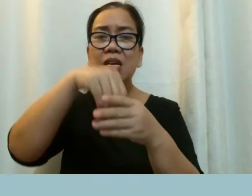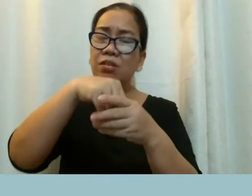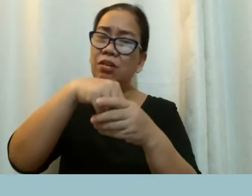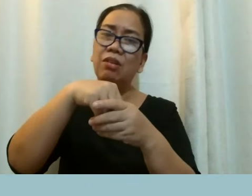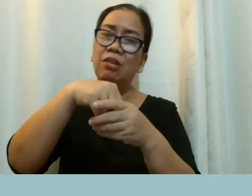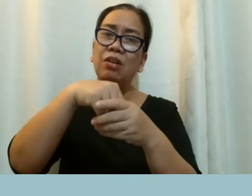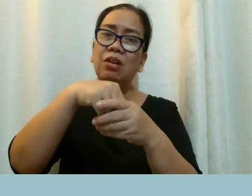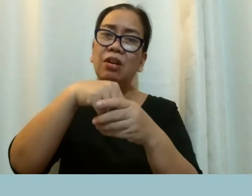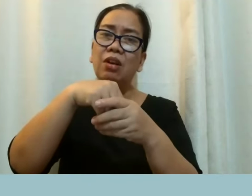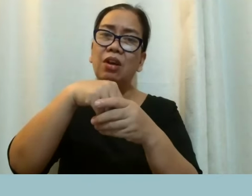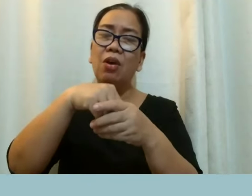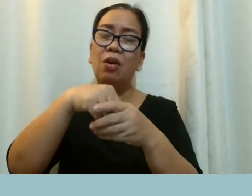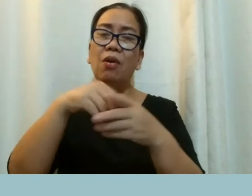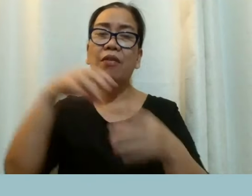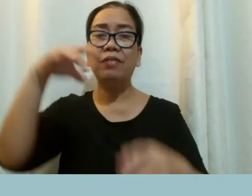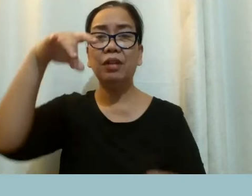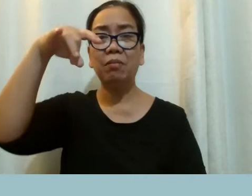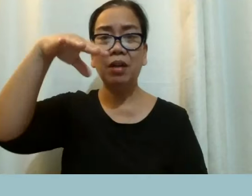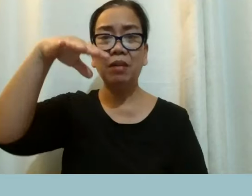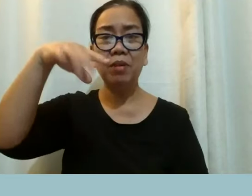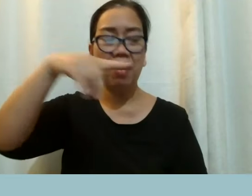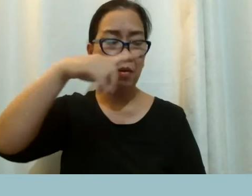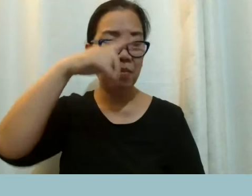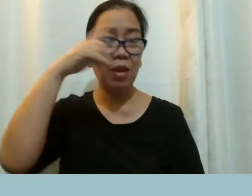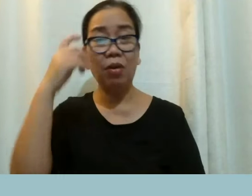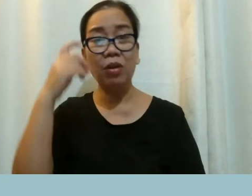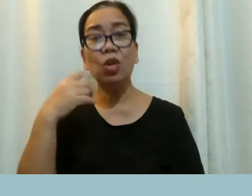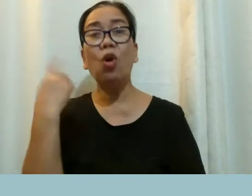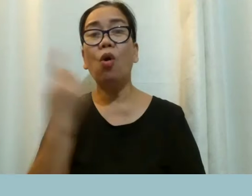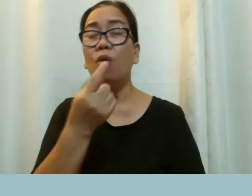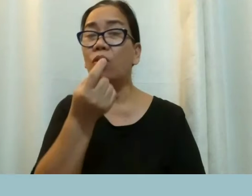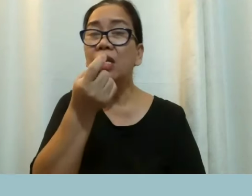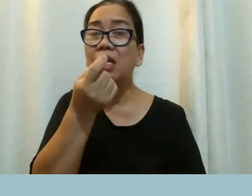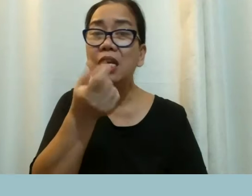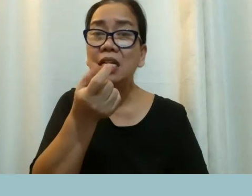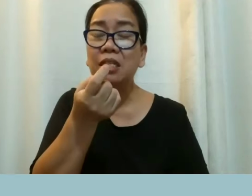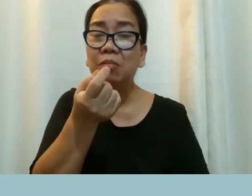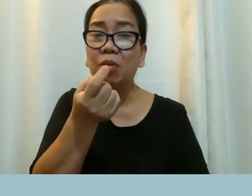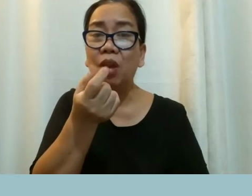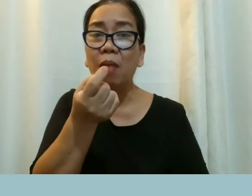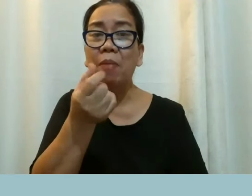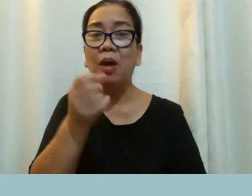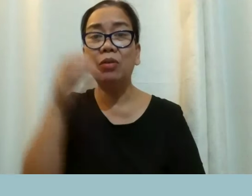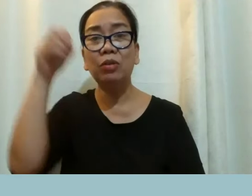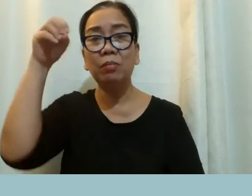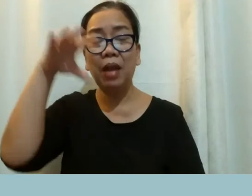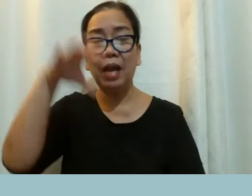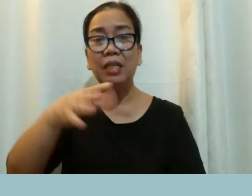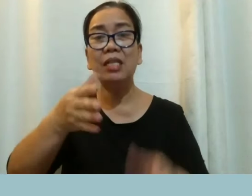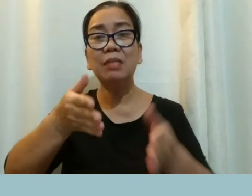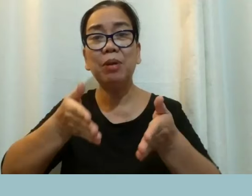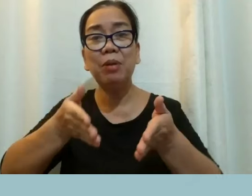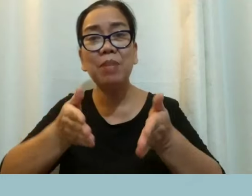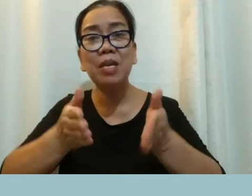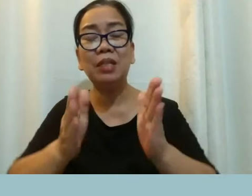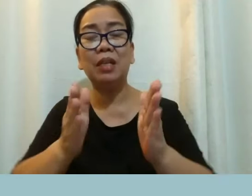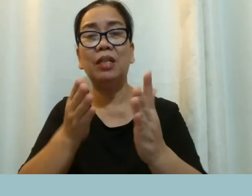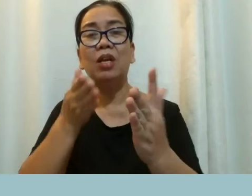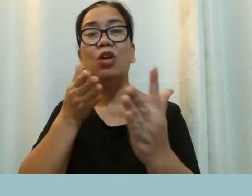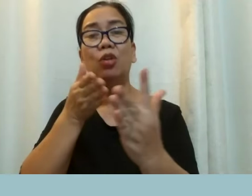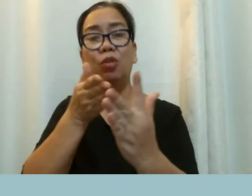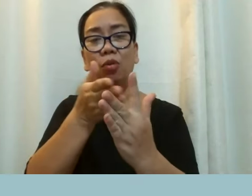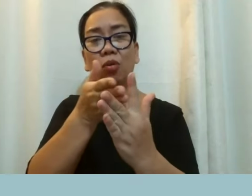through the inner of that bulb. Because only small amount of light is